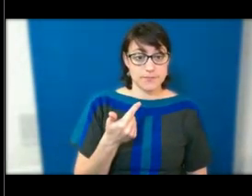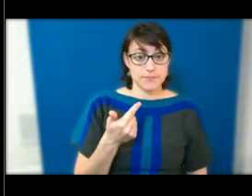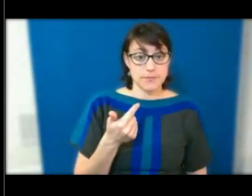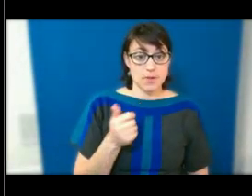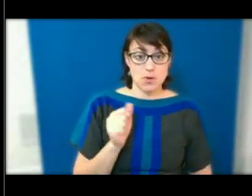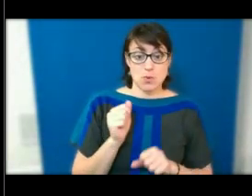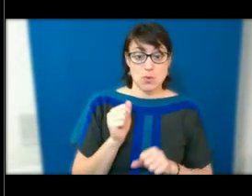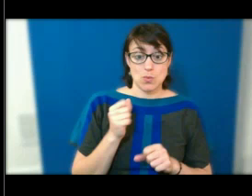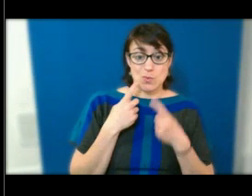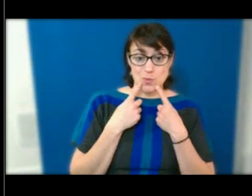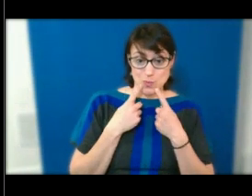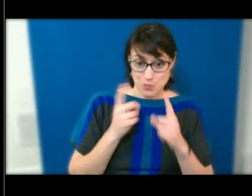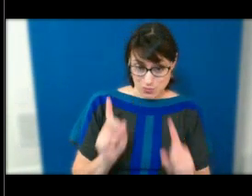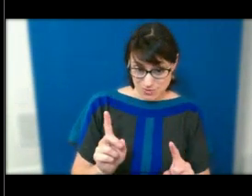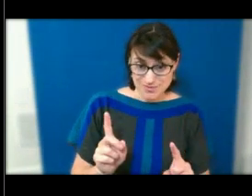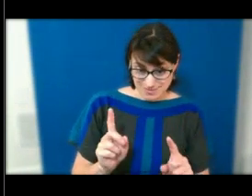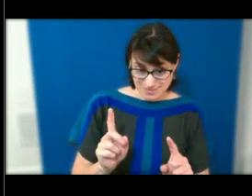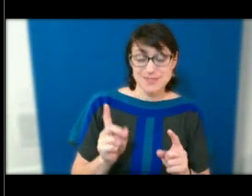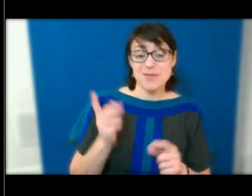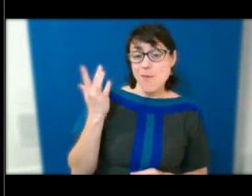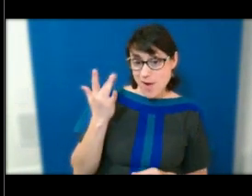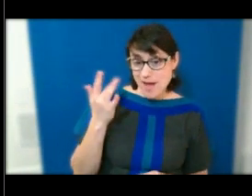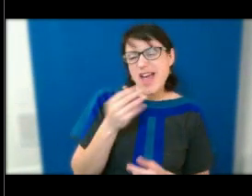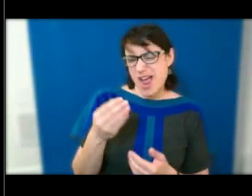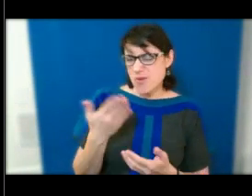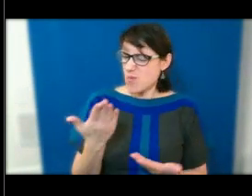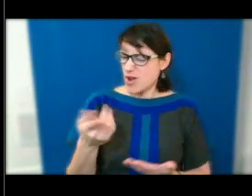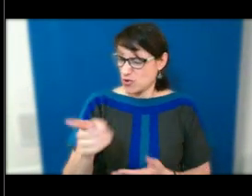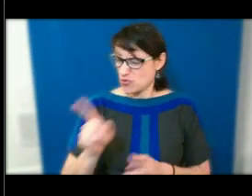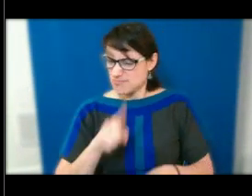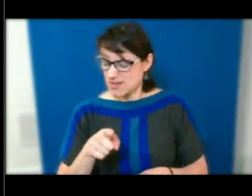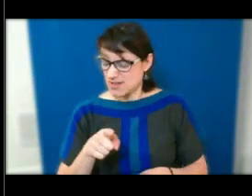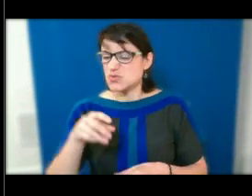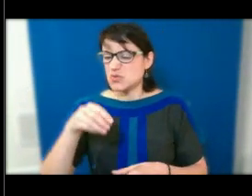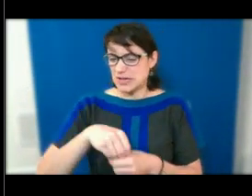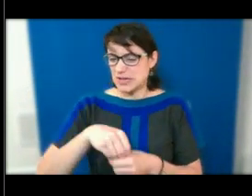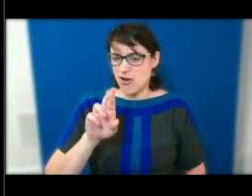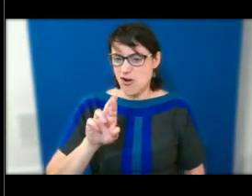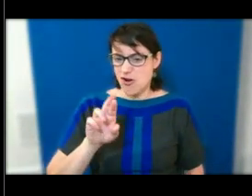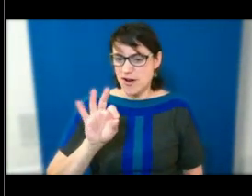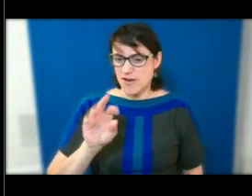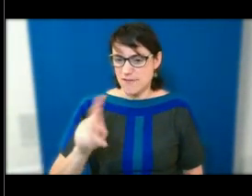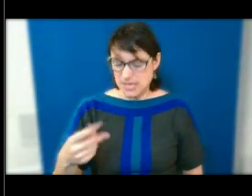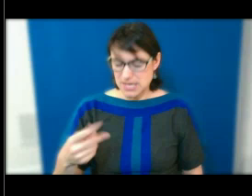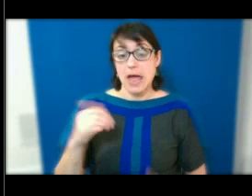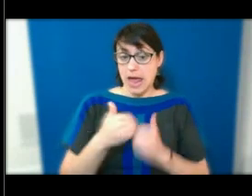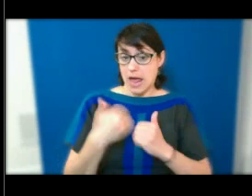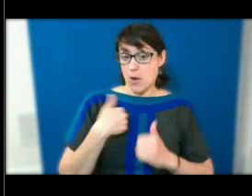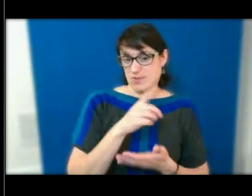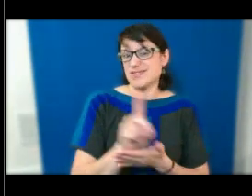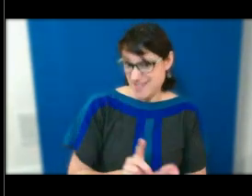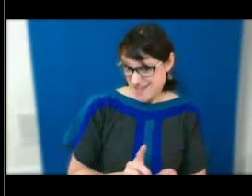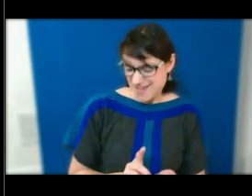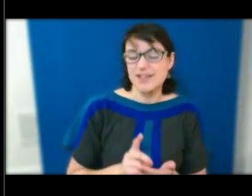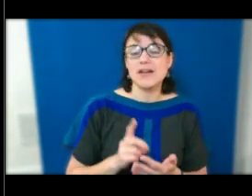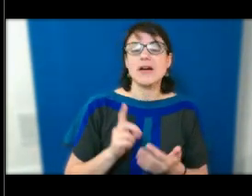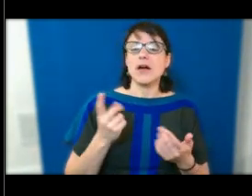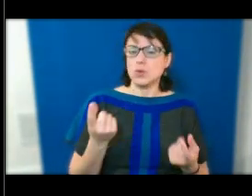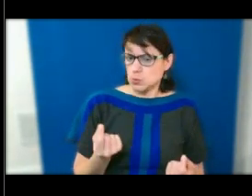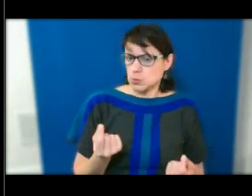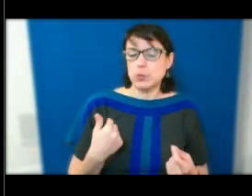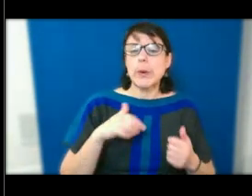in the RFPs, it works because we are designed, and the way in which we work is to connect research,